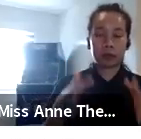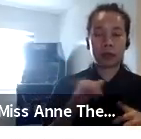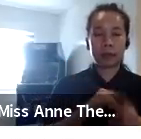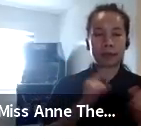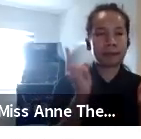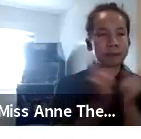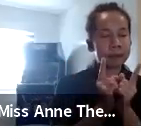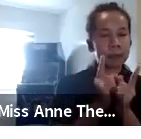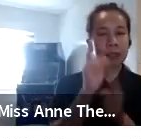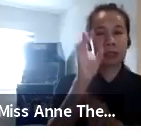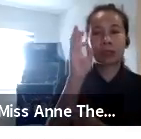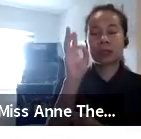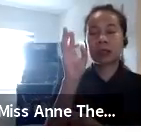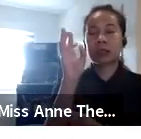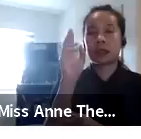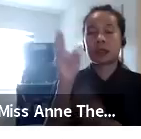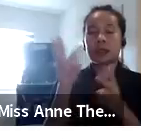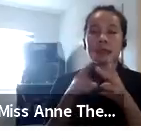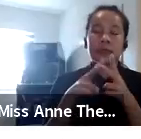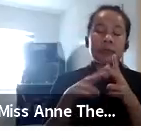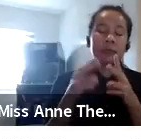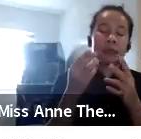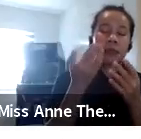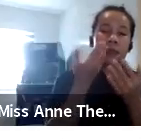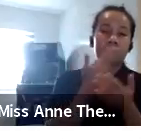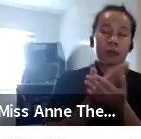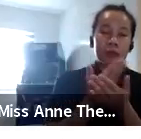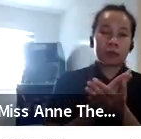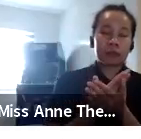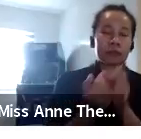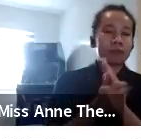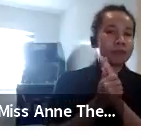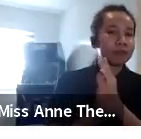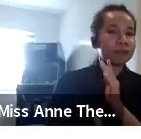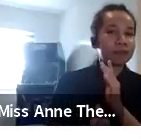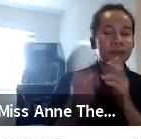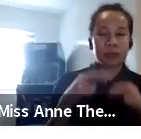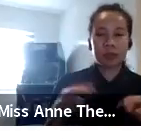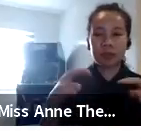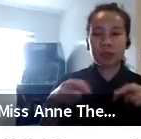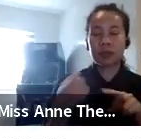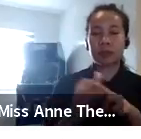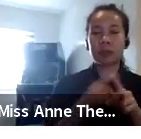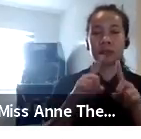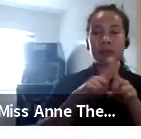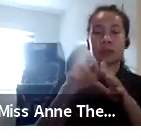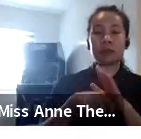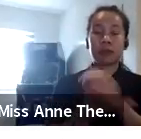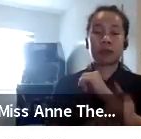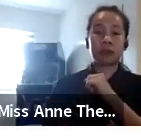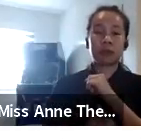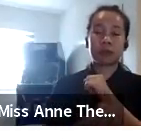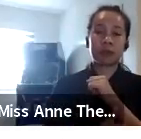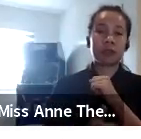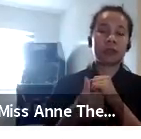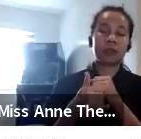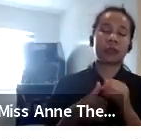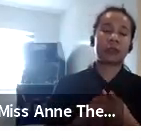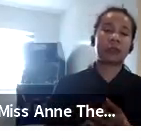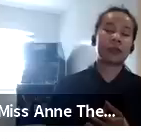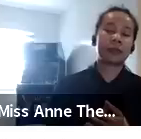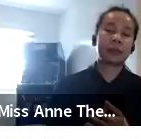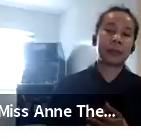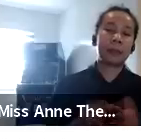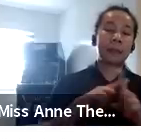6 very good, excellent researchers from 6 different economies, or we call it countries. But